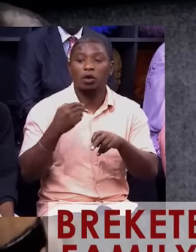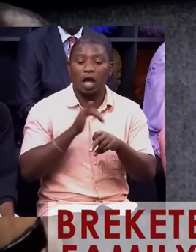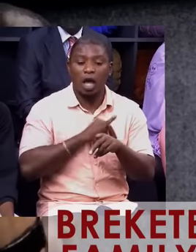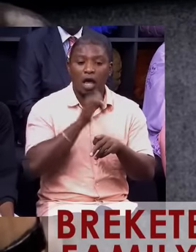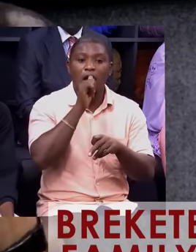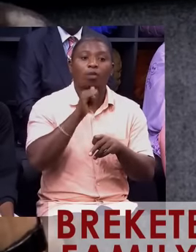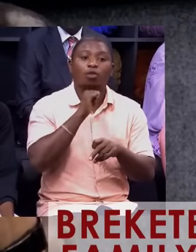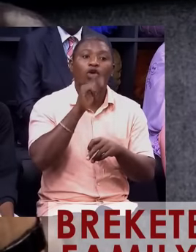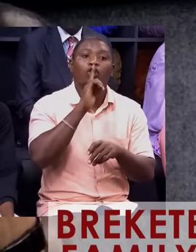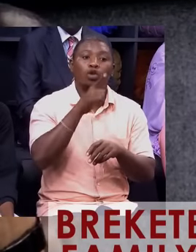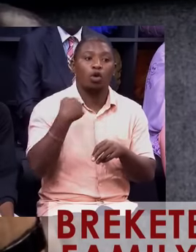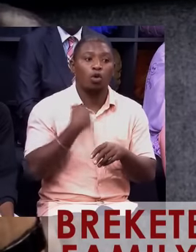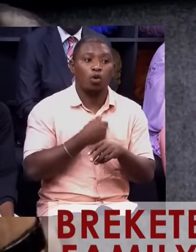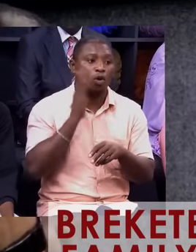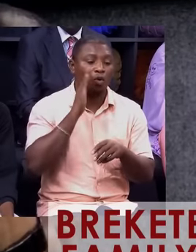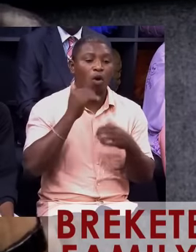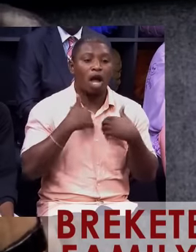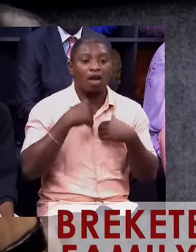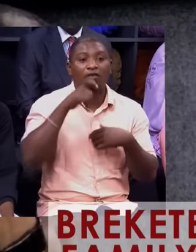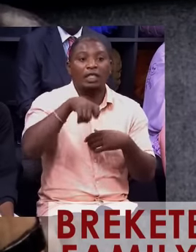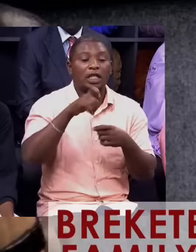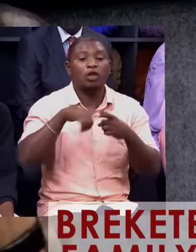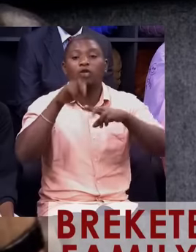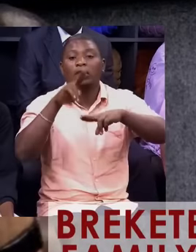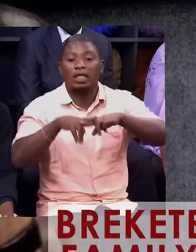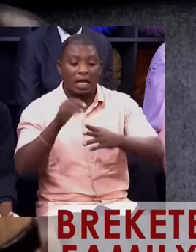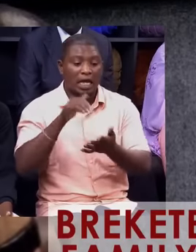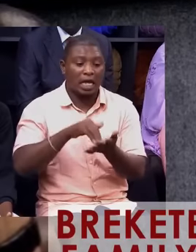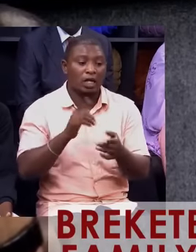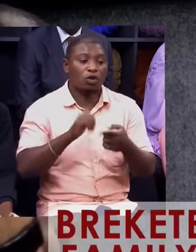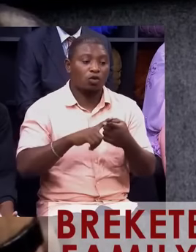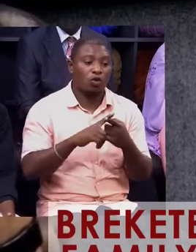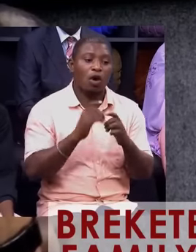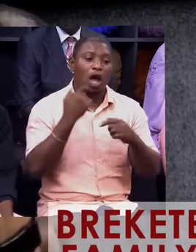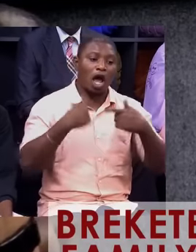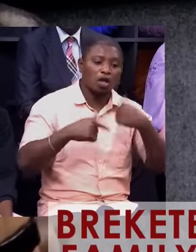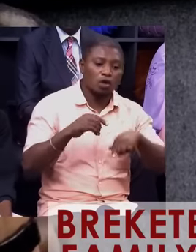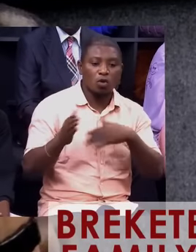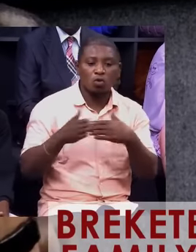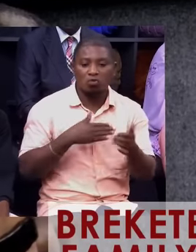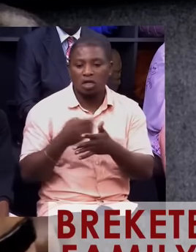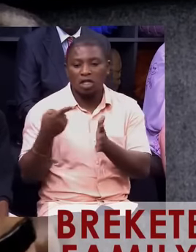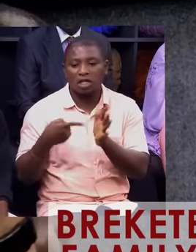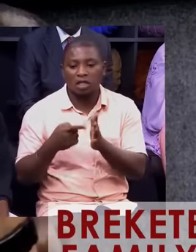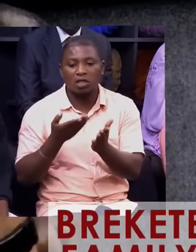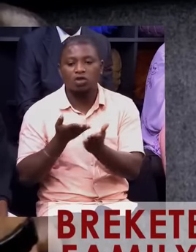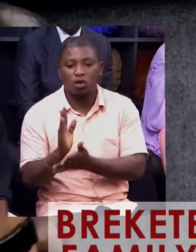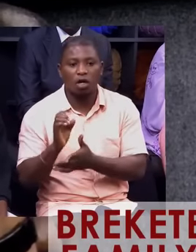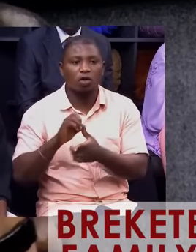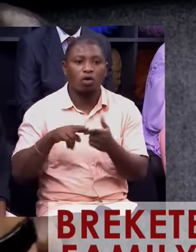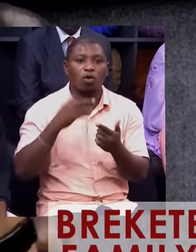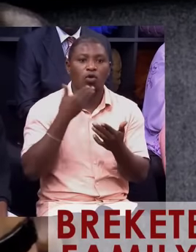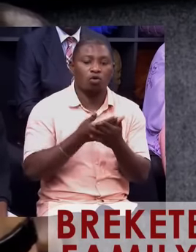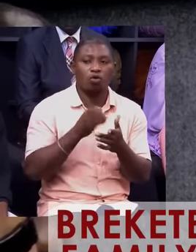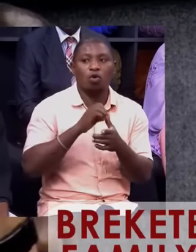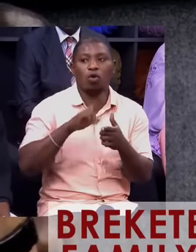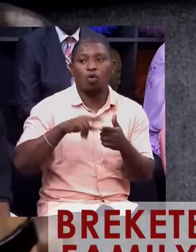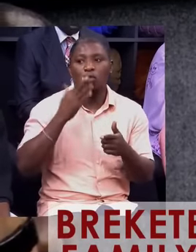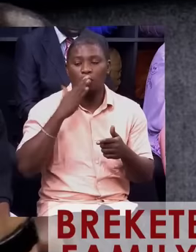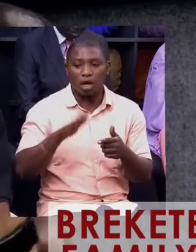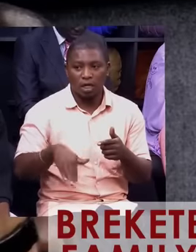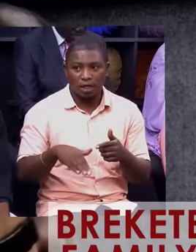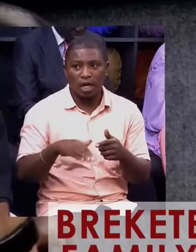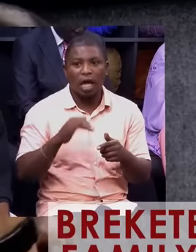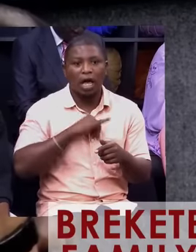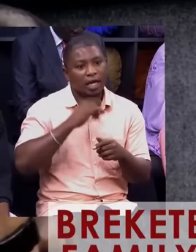have any need to sit and argue whether this is right or good or safe for us or not I think the institution need to